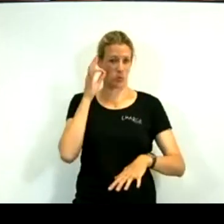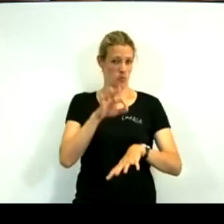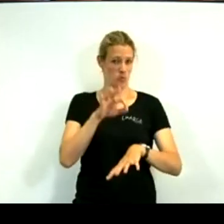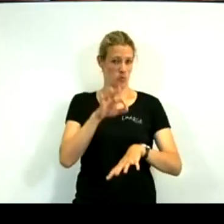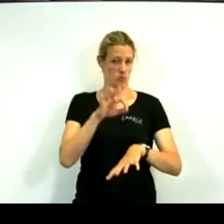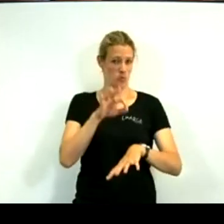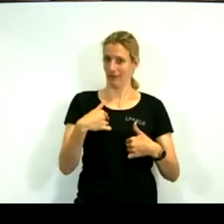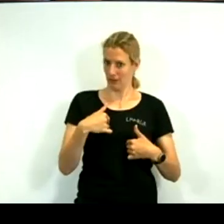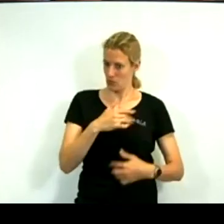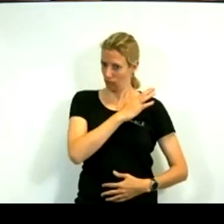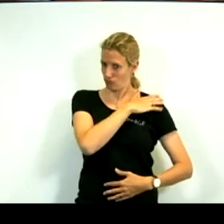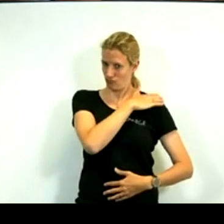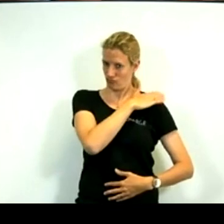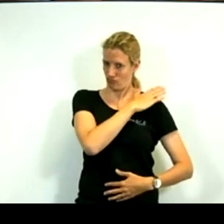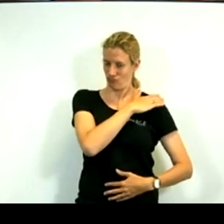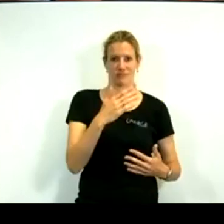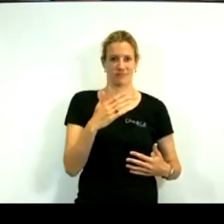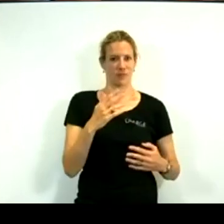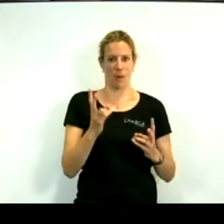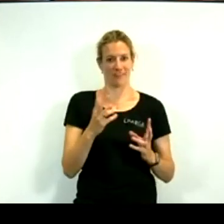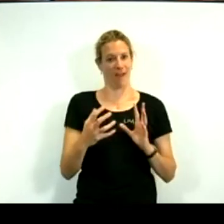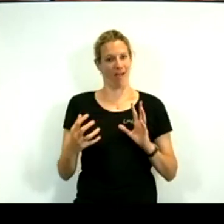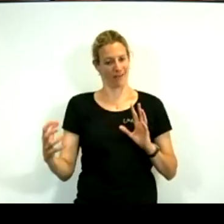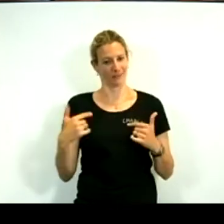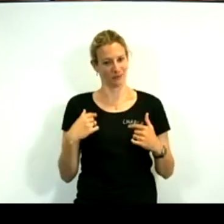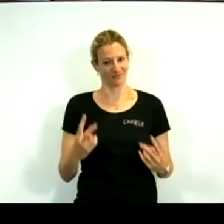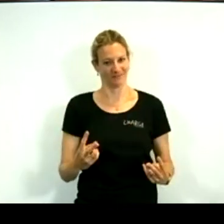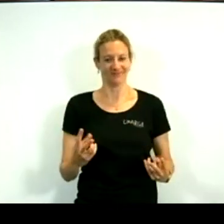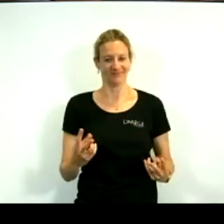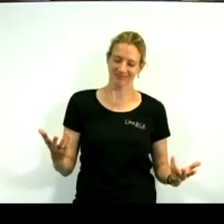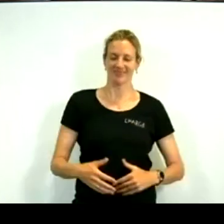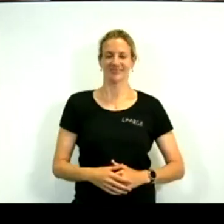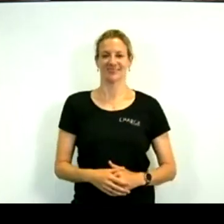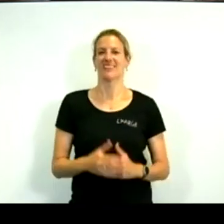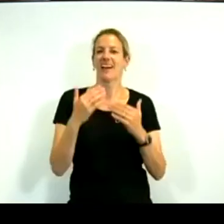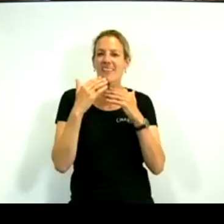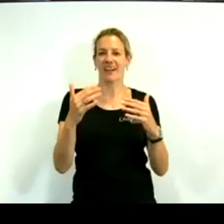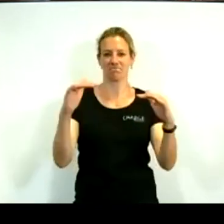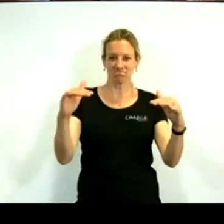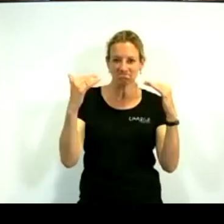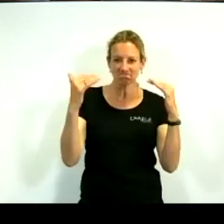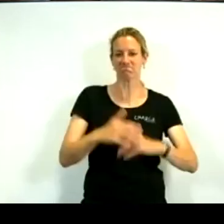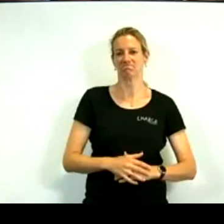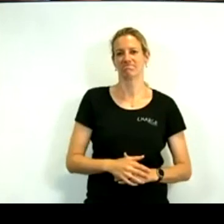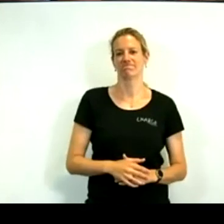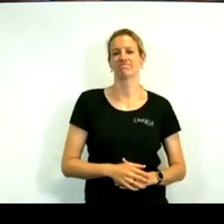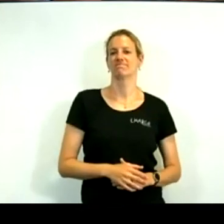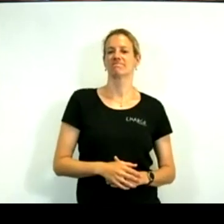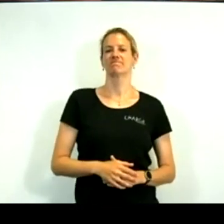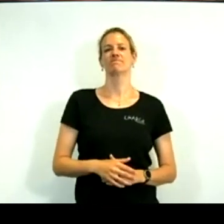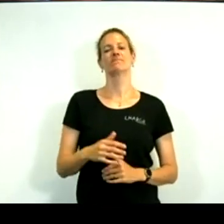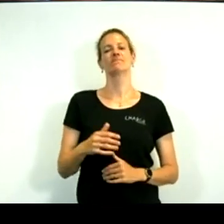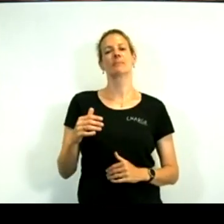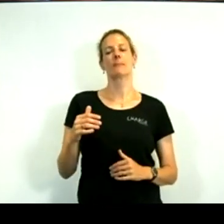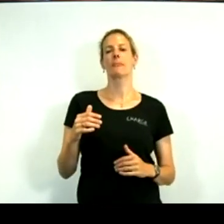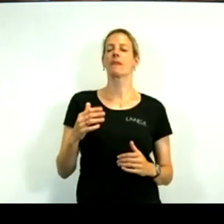Very unusual. And thank you for listening. My main goal in life is to be useful,